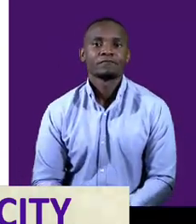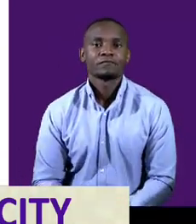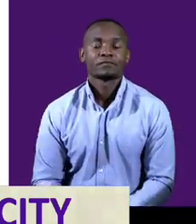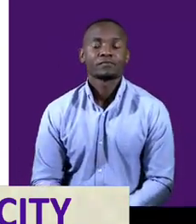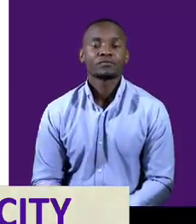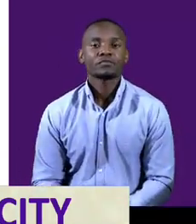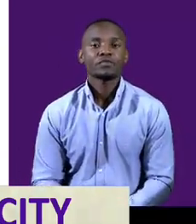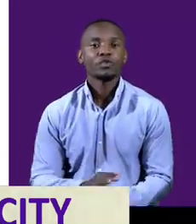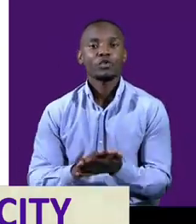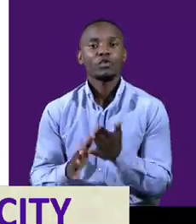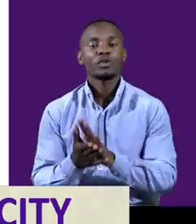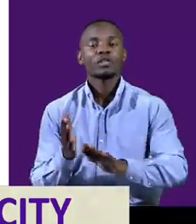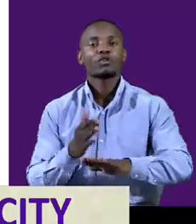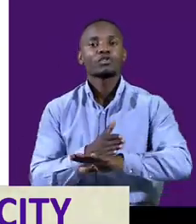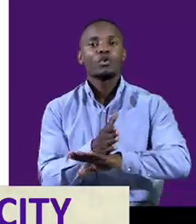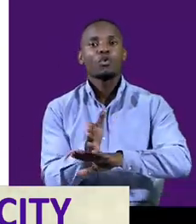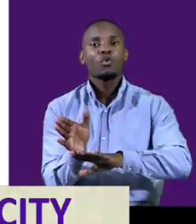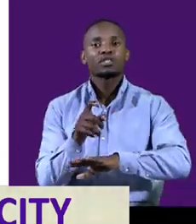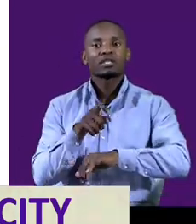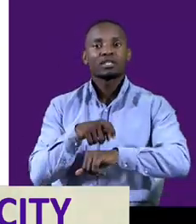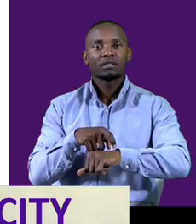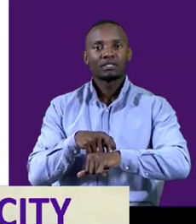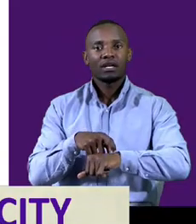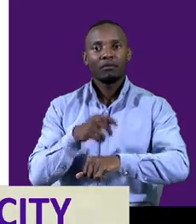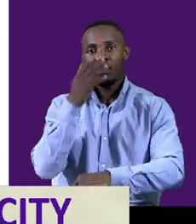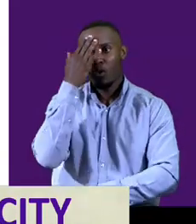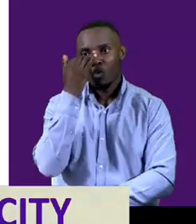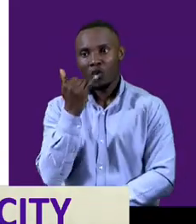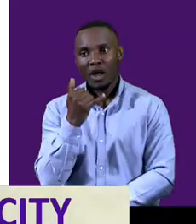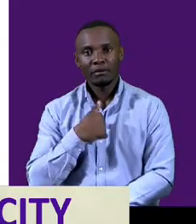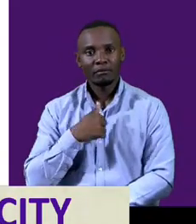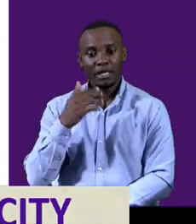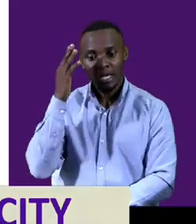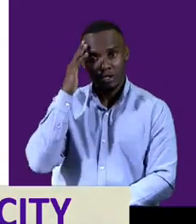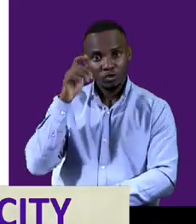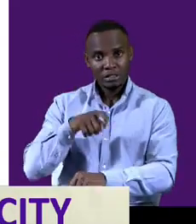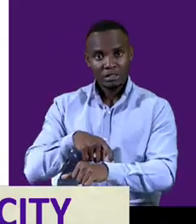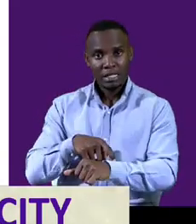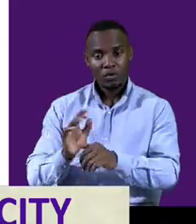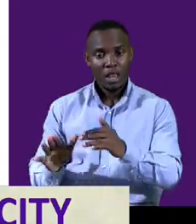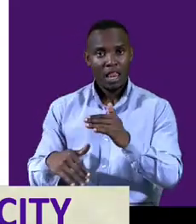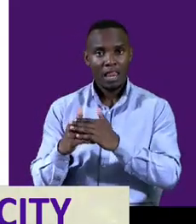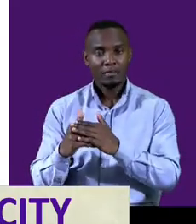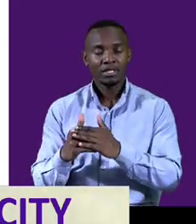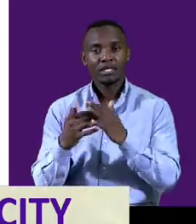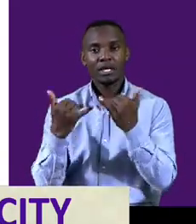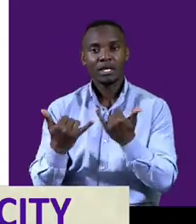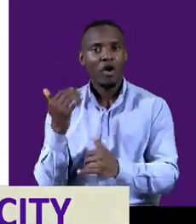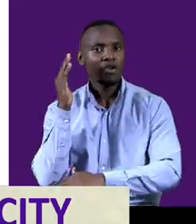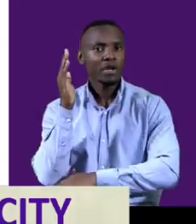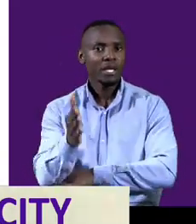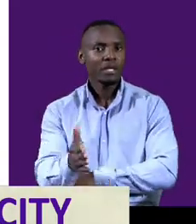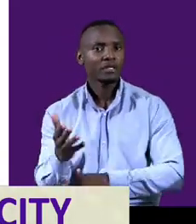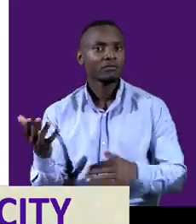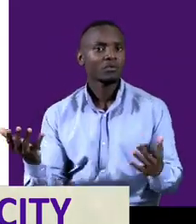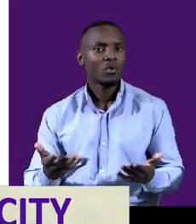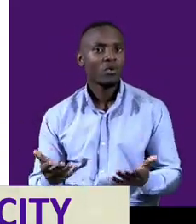without wasting time, because I know my time is really limited, we will go direct to the